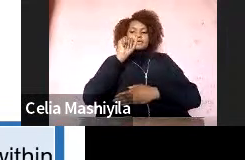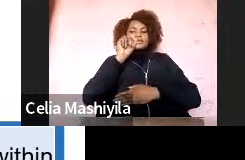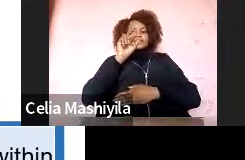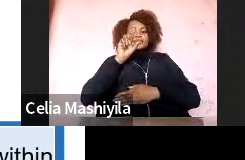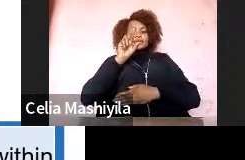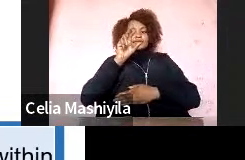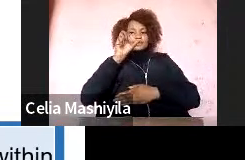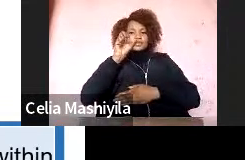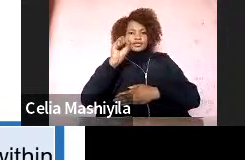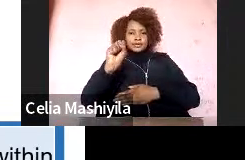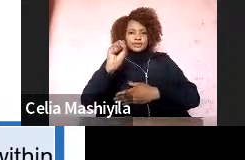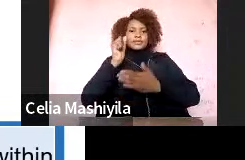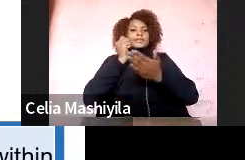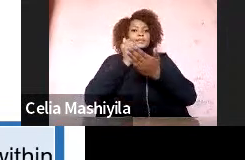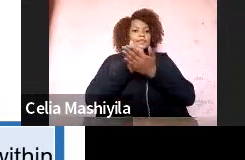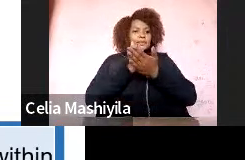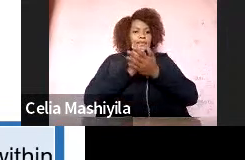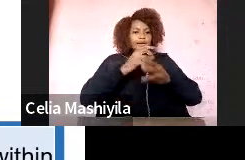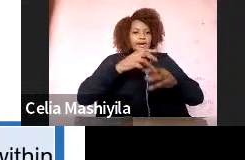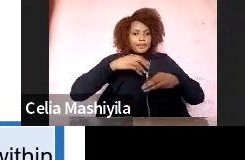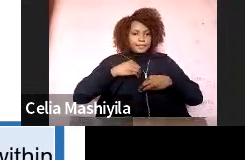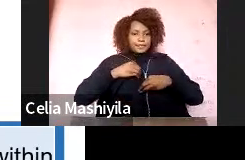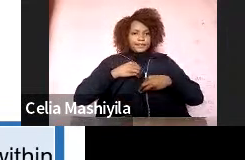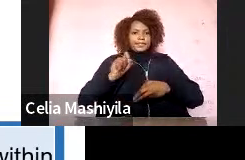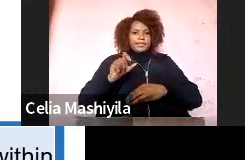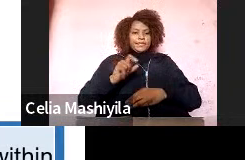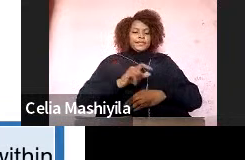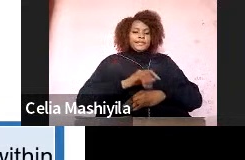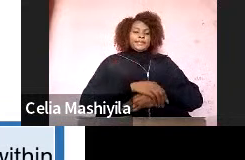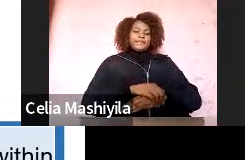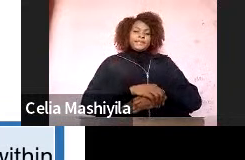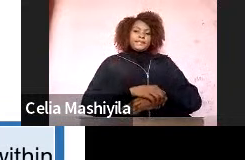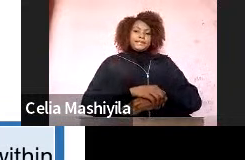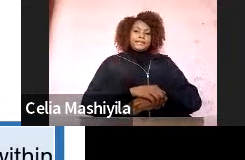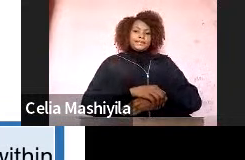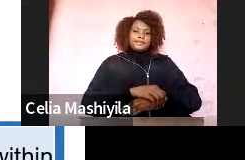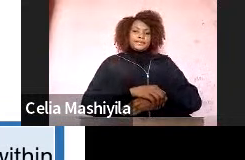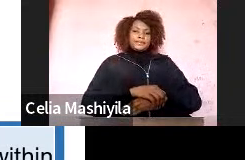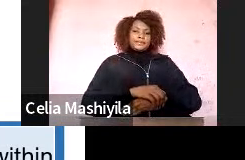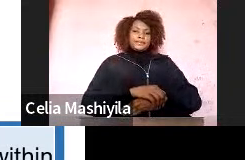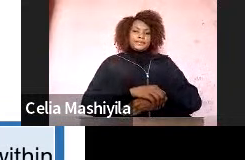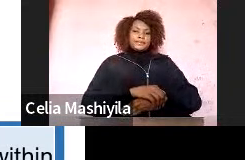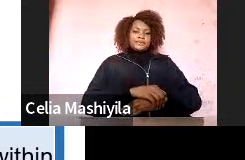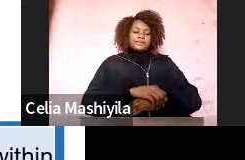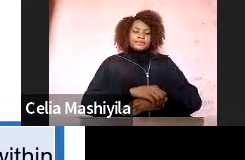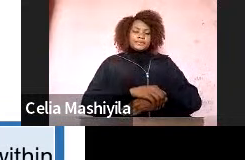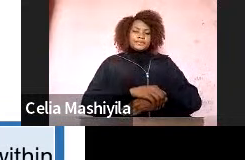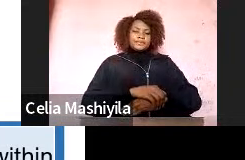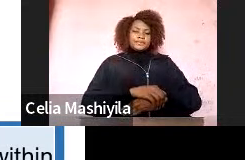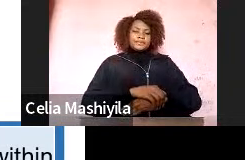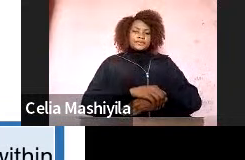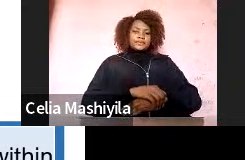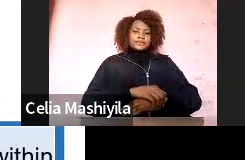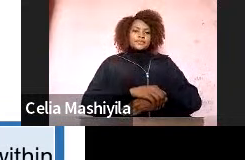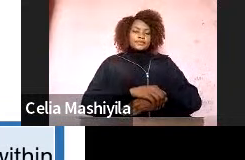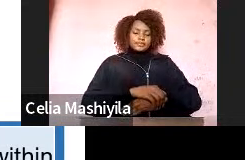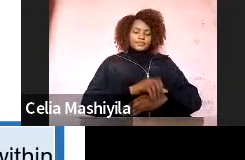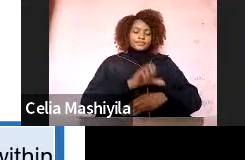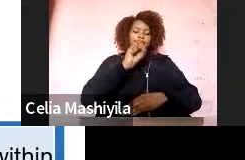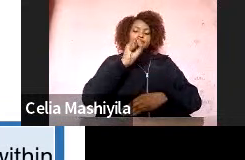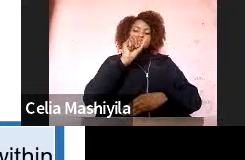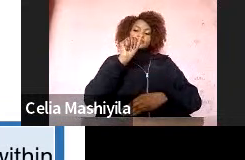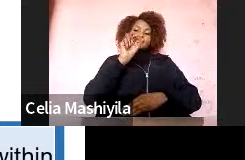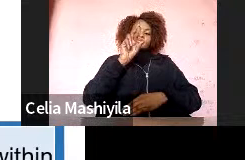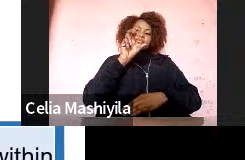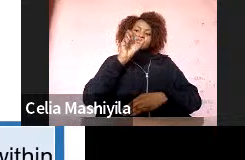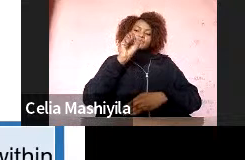to deal with the appeal. And this SARS needs to acknowledge.